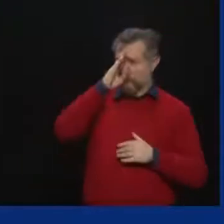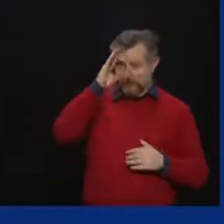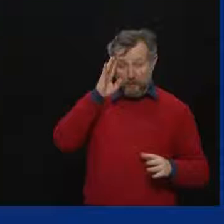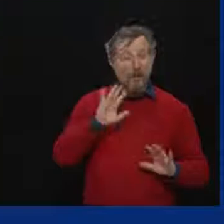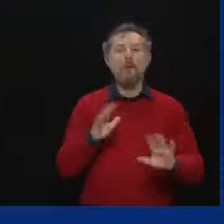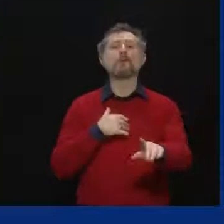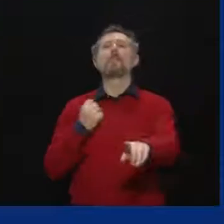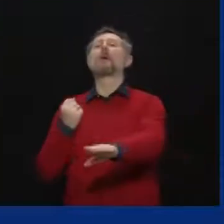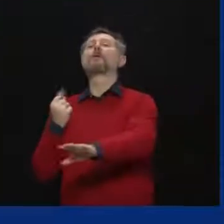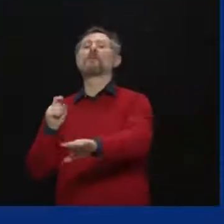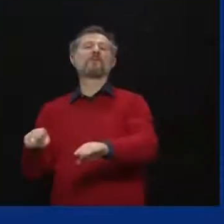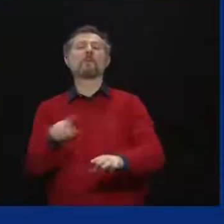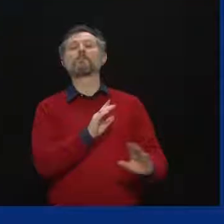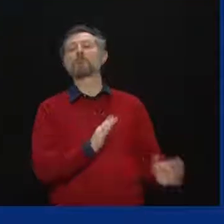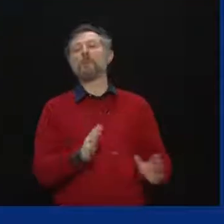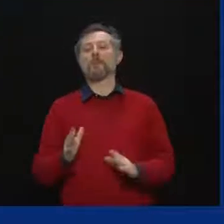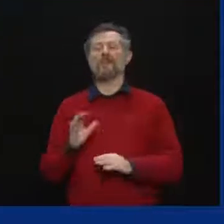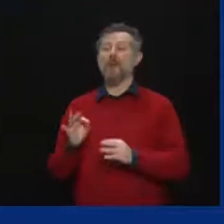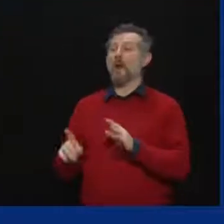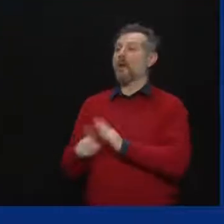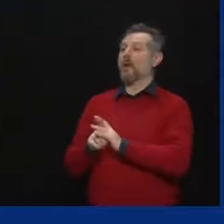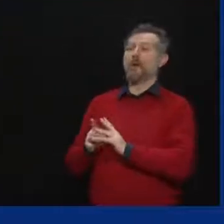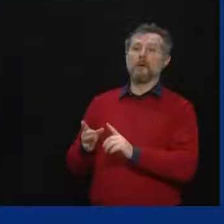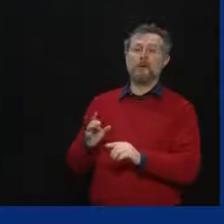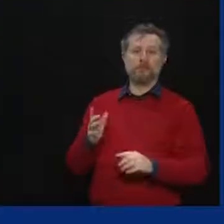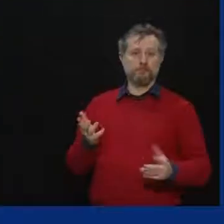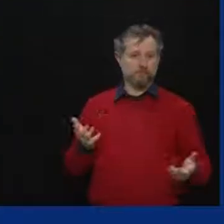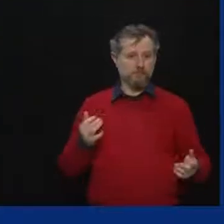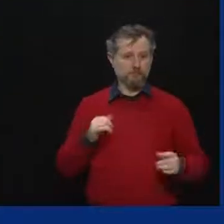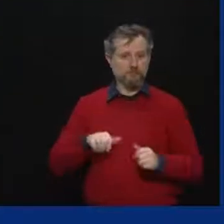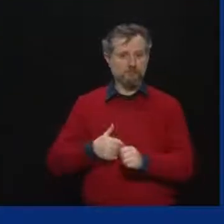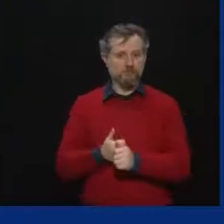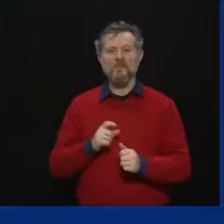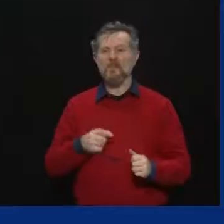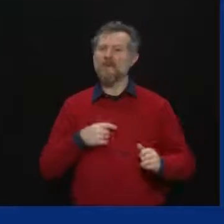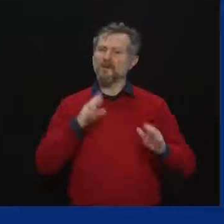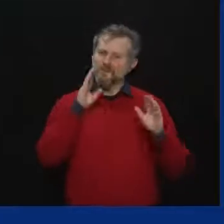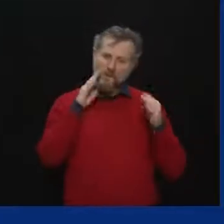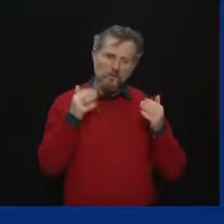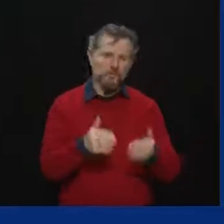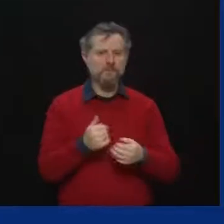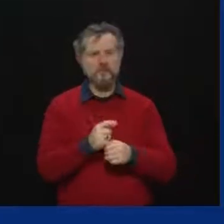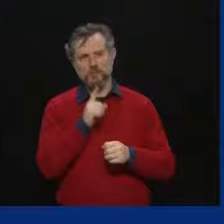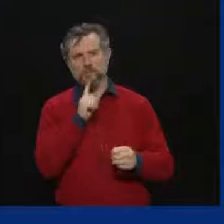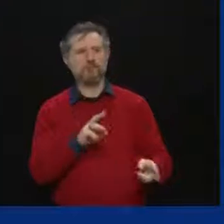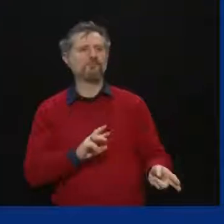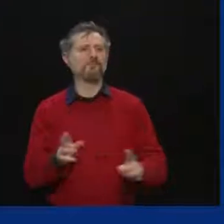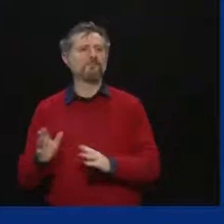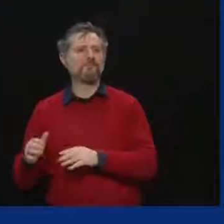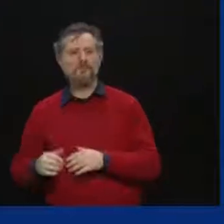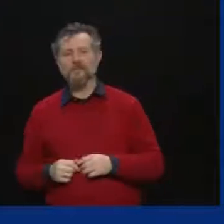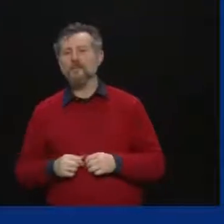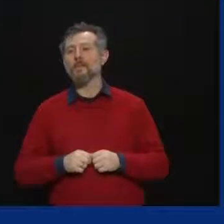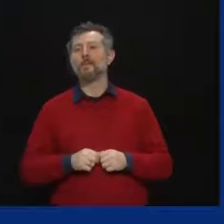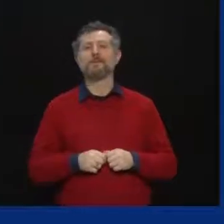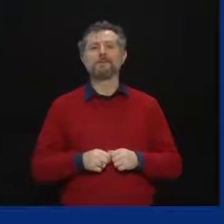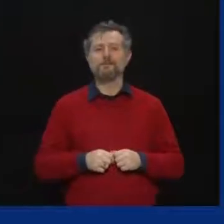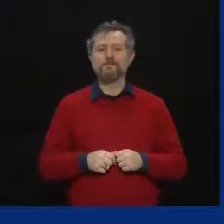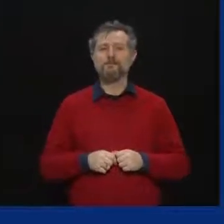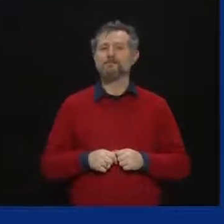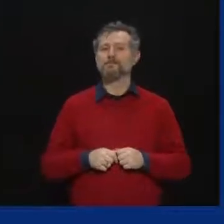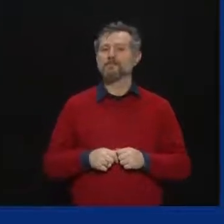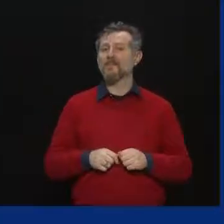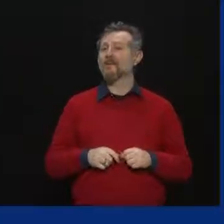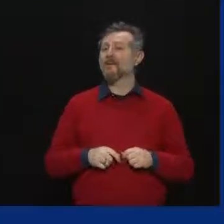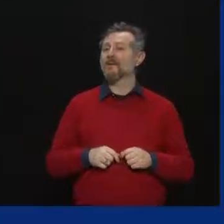preparing for the worst, and that's what I've been focused on in particular. So we had people